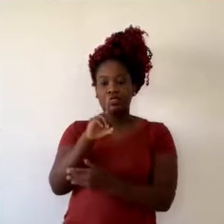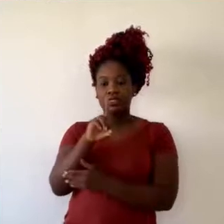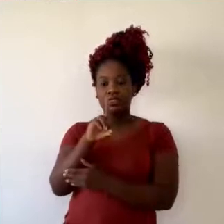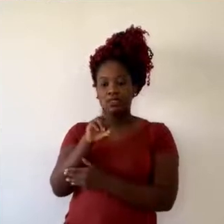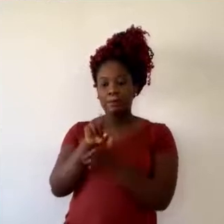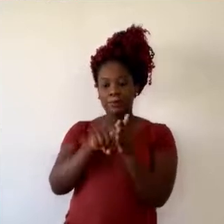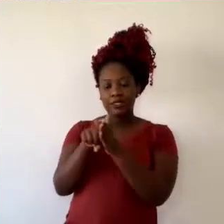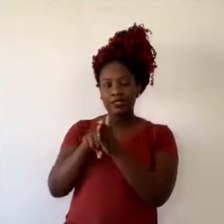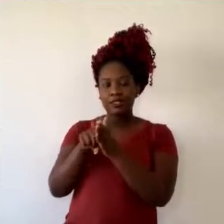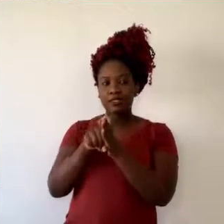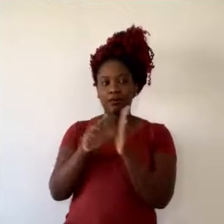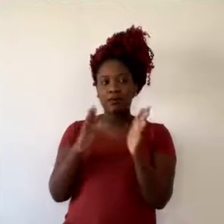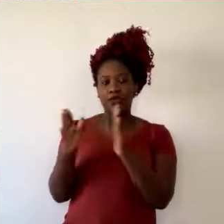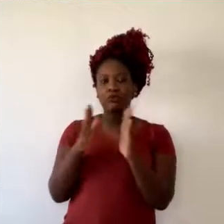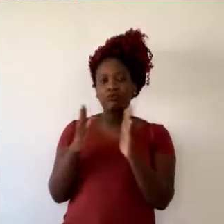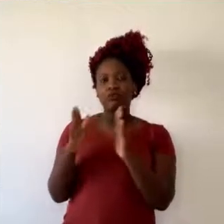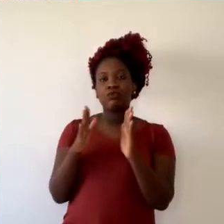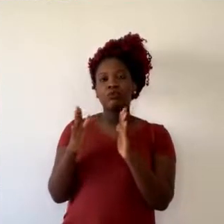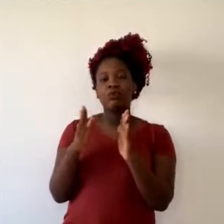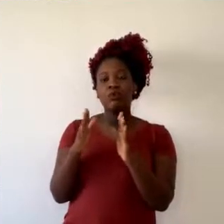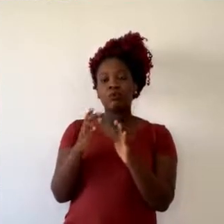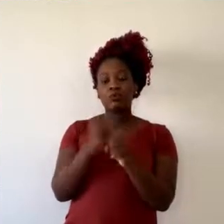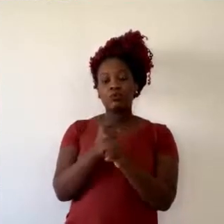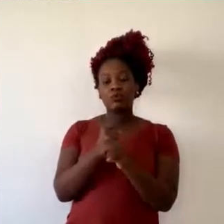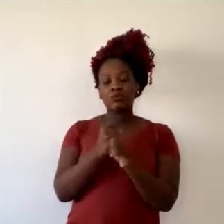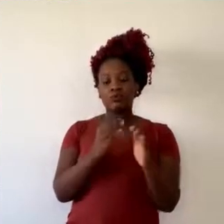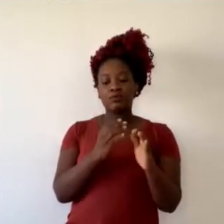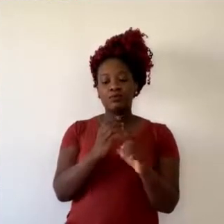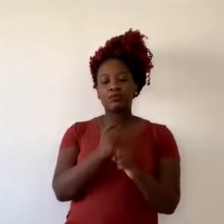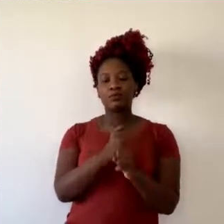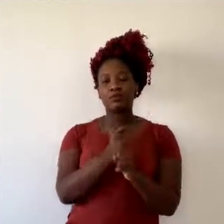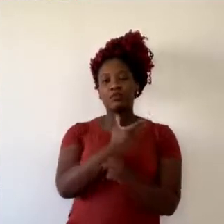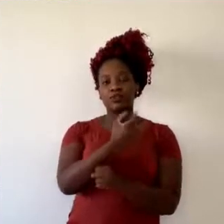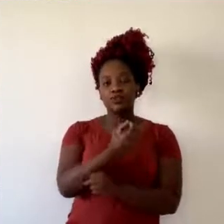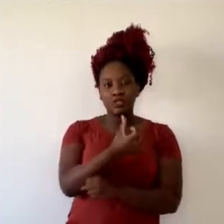And during the time period of 2006 and